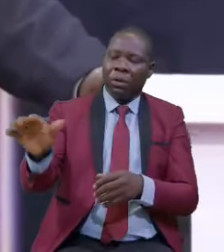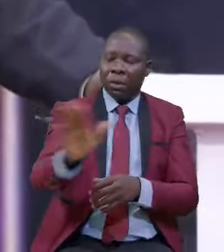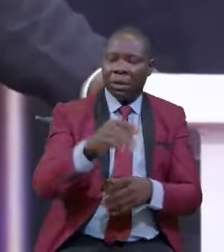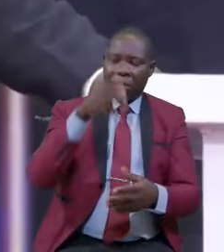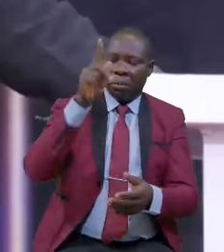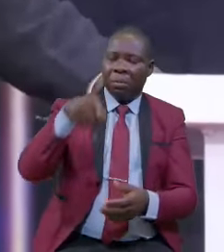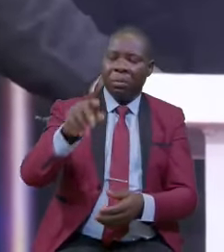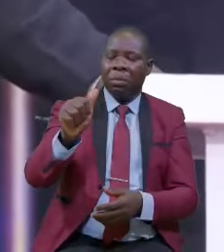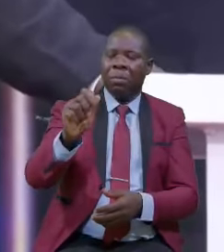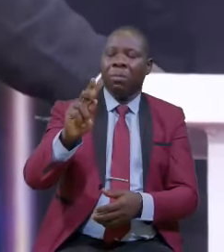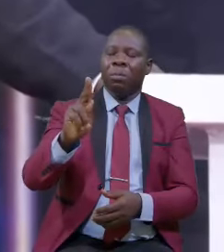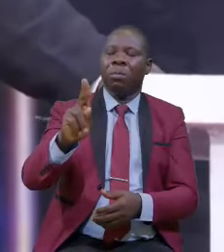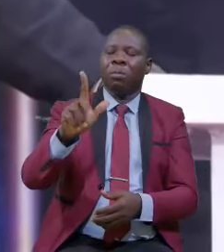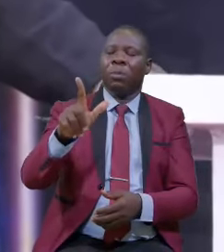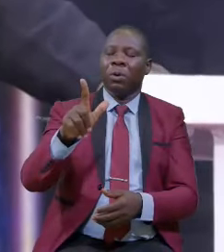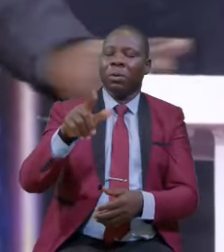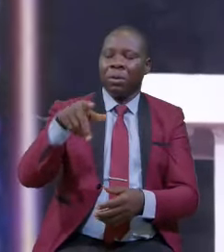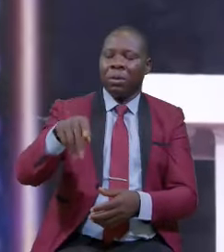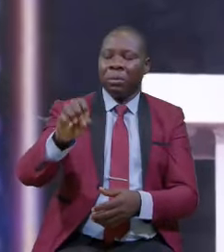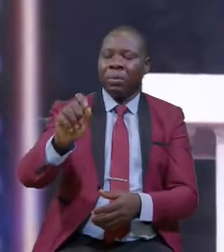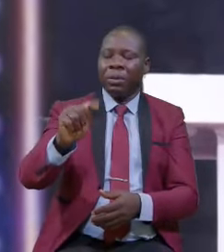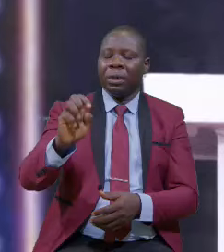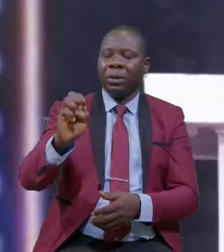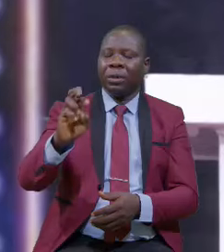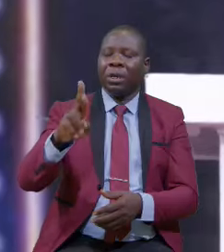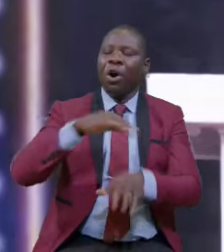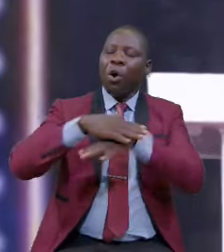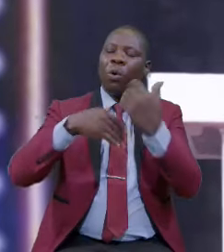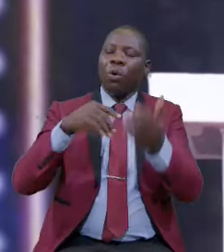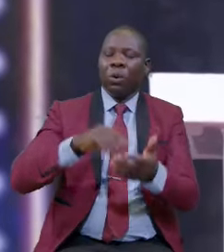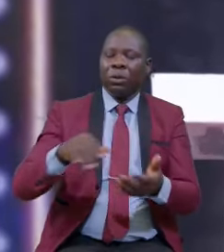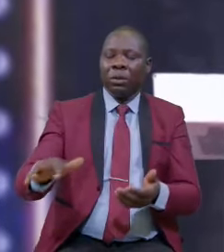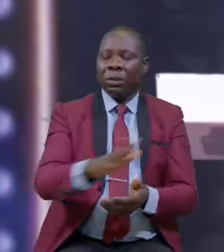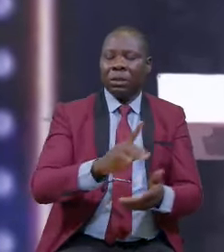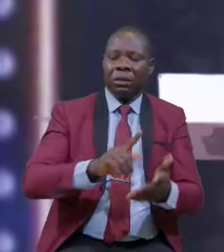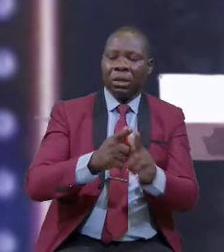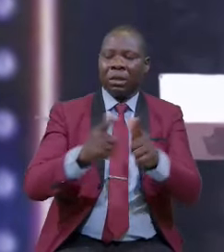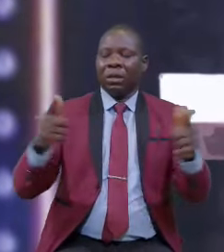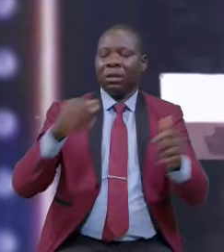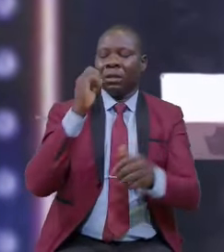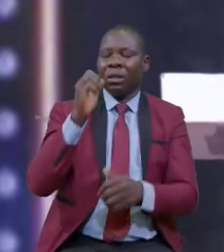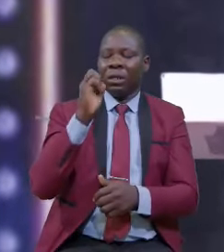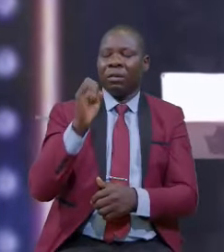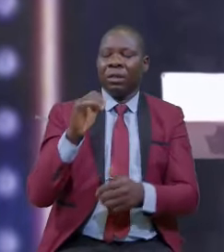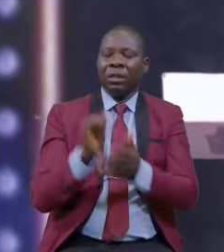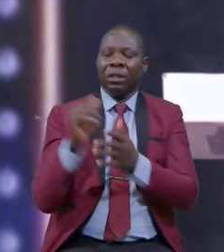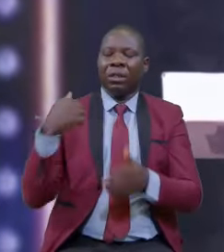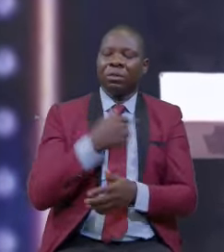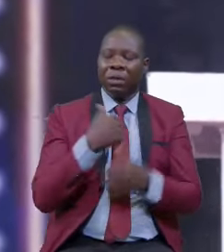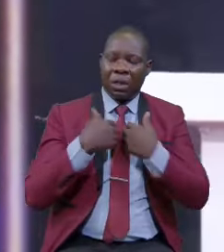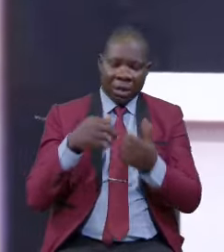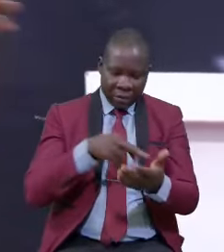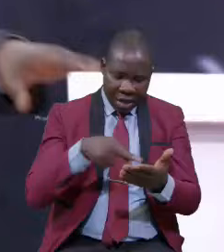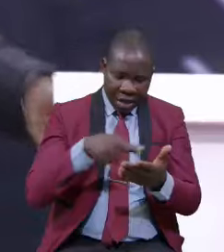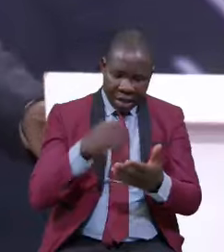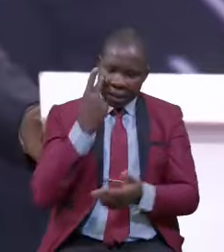for them, all these great evangelists that we have loved and we have seen, and what you have done through me,